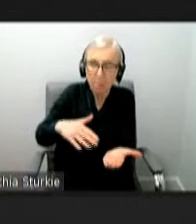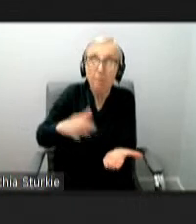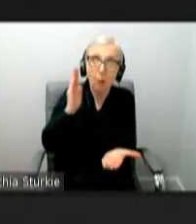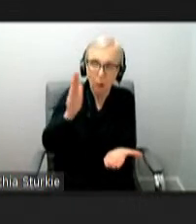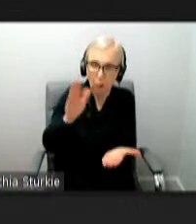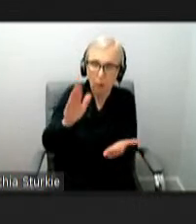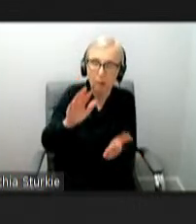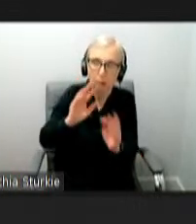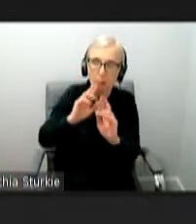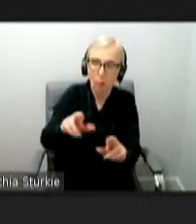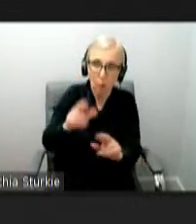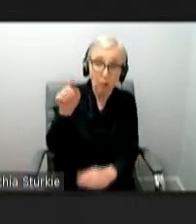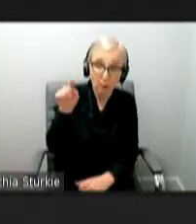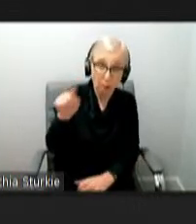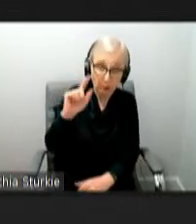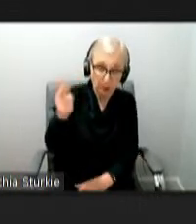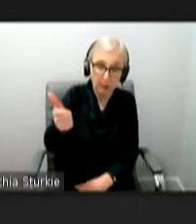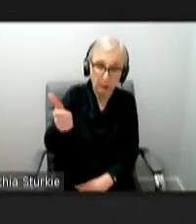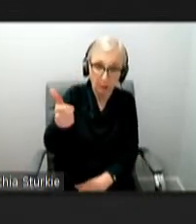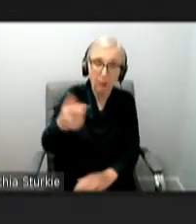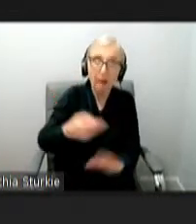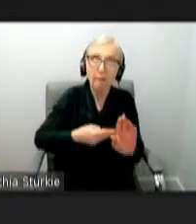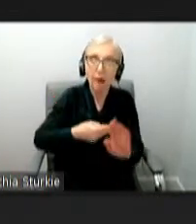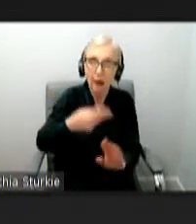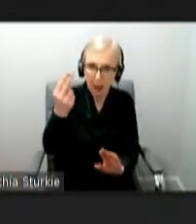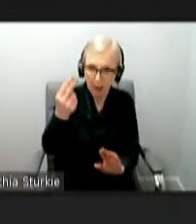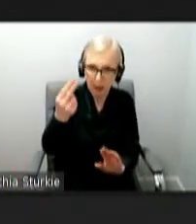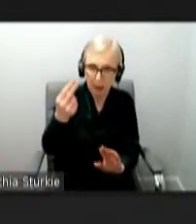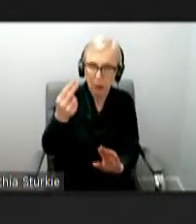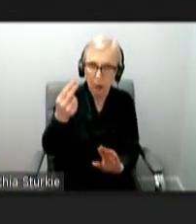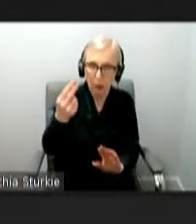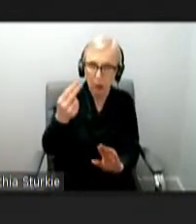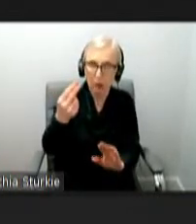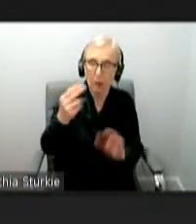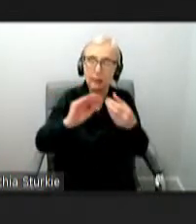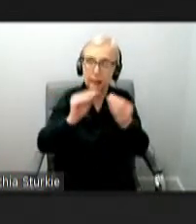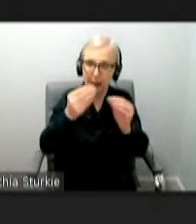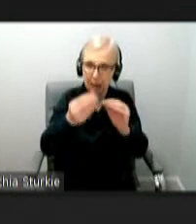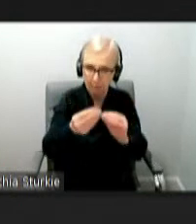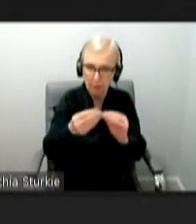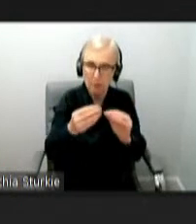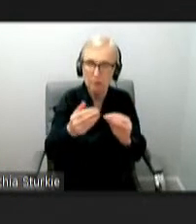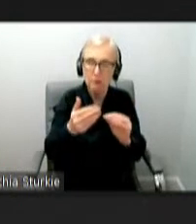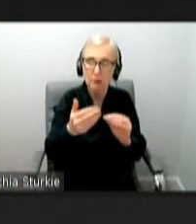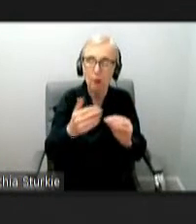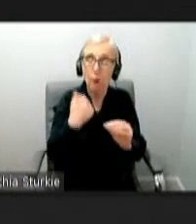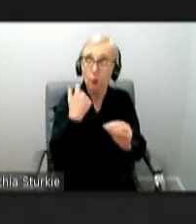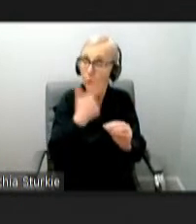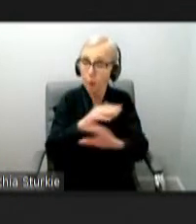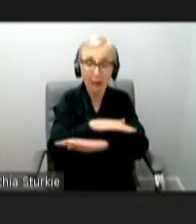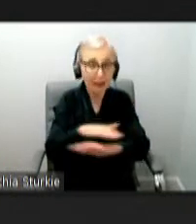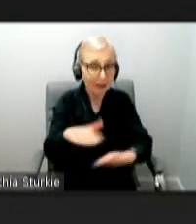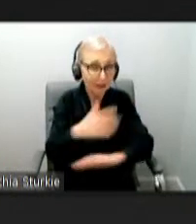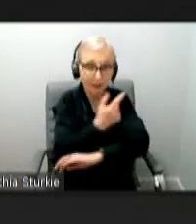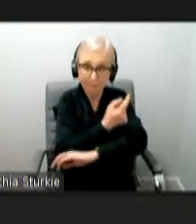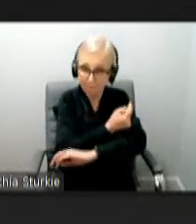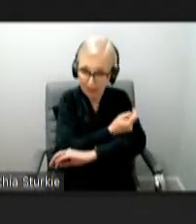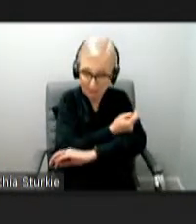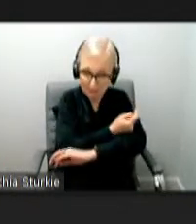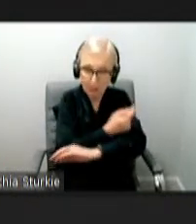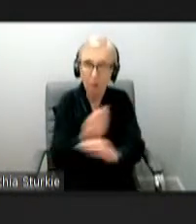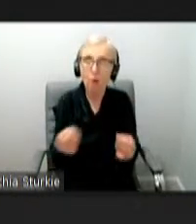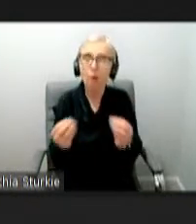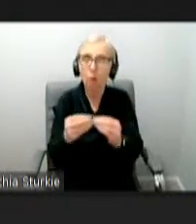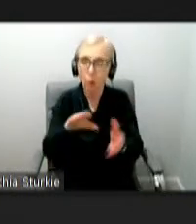do see much higher rates of mortality occurring among individuals that are unvaccinated versus individuals that are